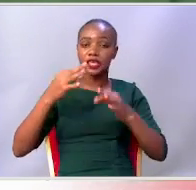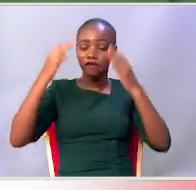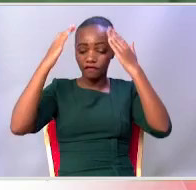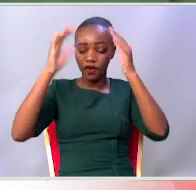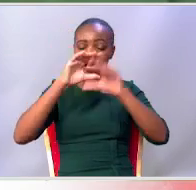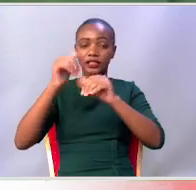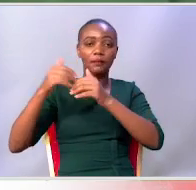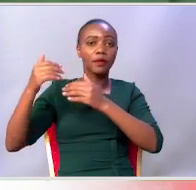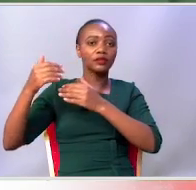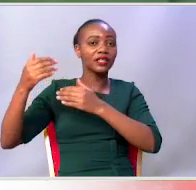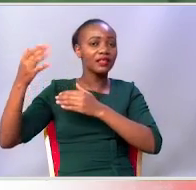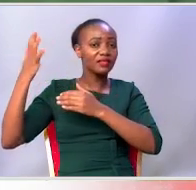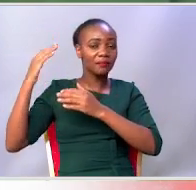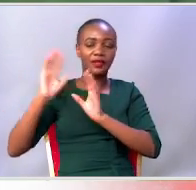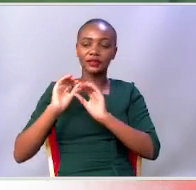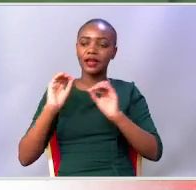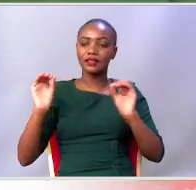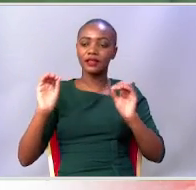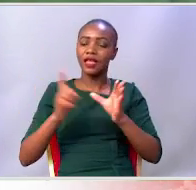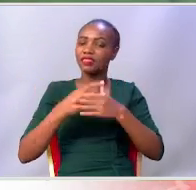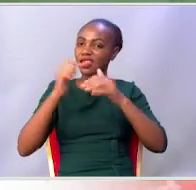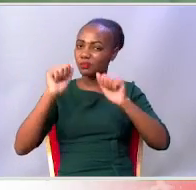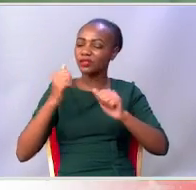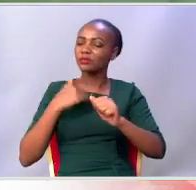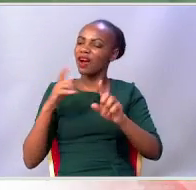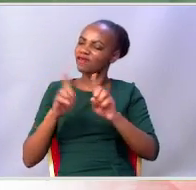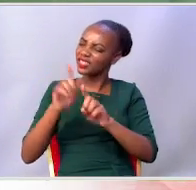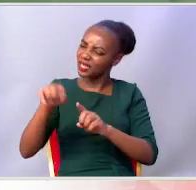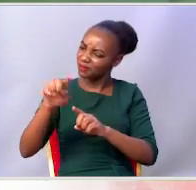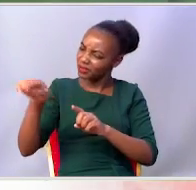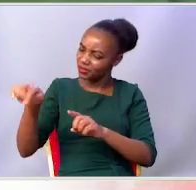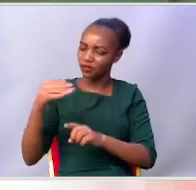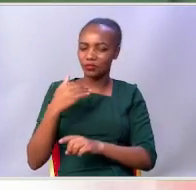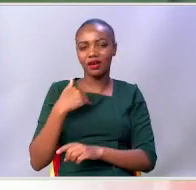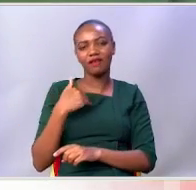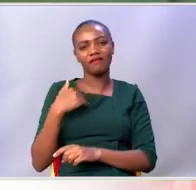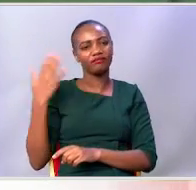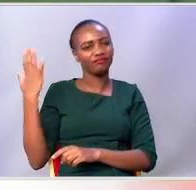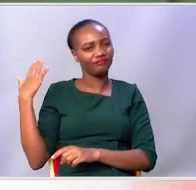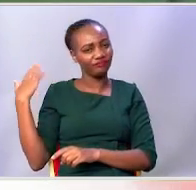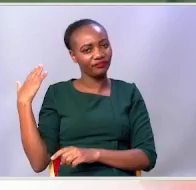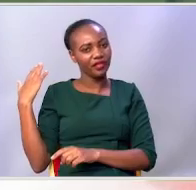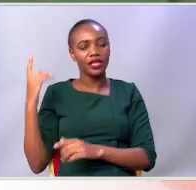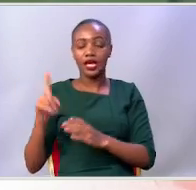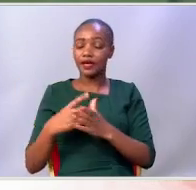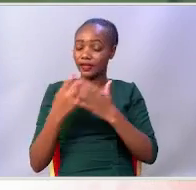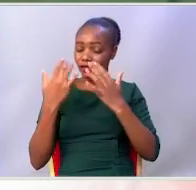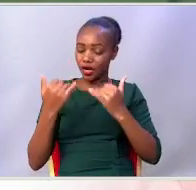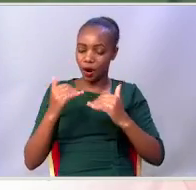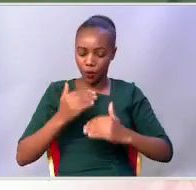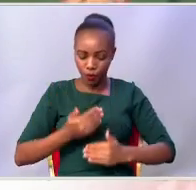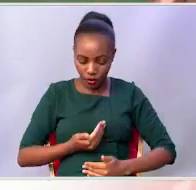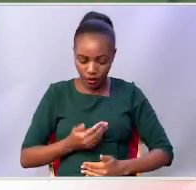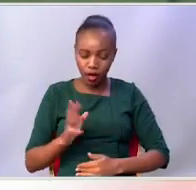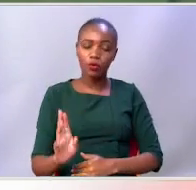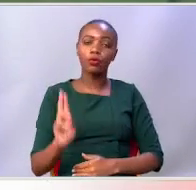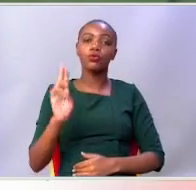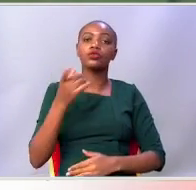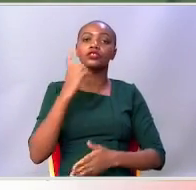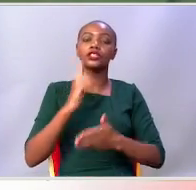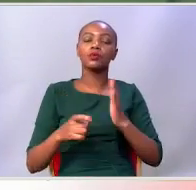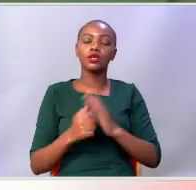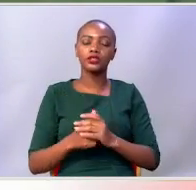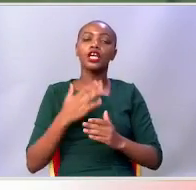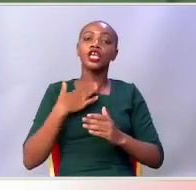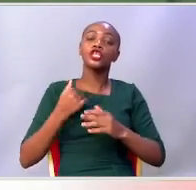past, your legs will repeat the same mistakes made in the past. And here, Your Excellency, you say that you